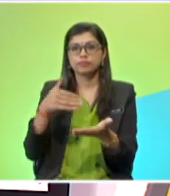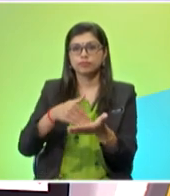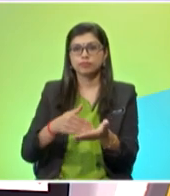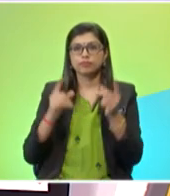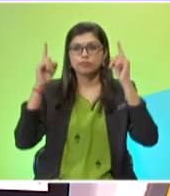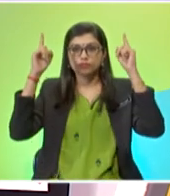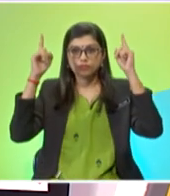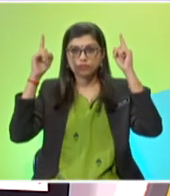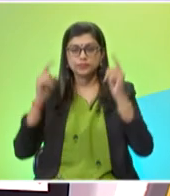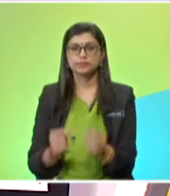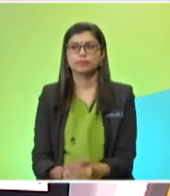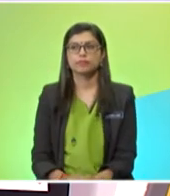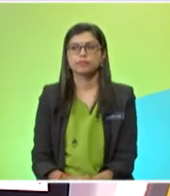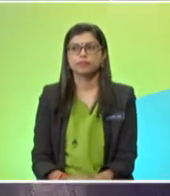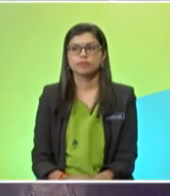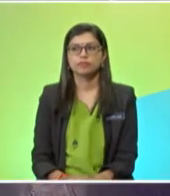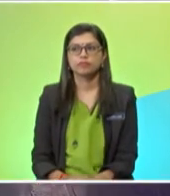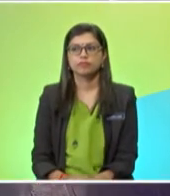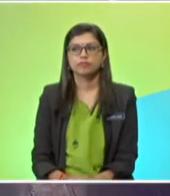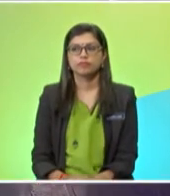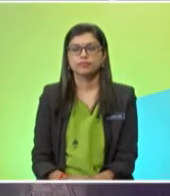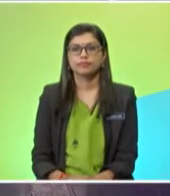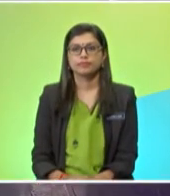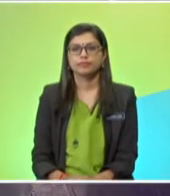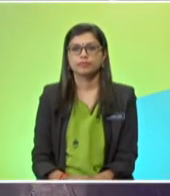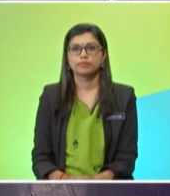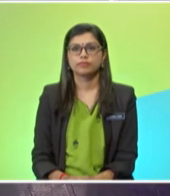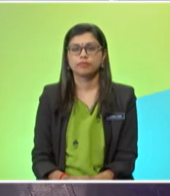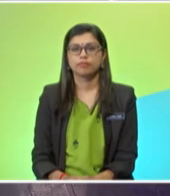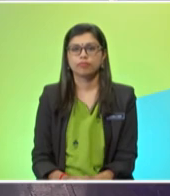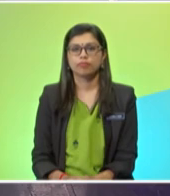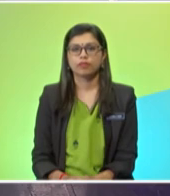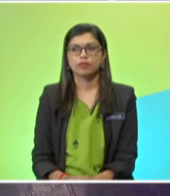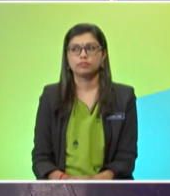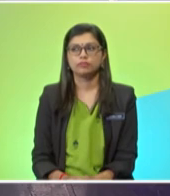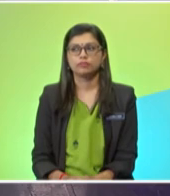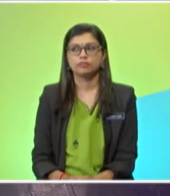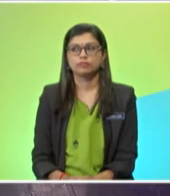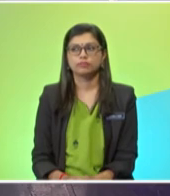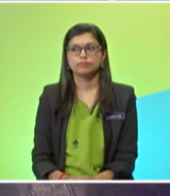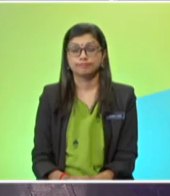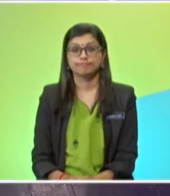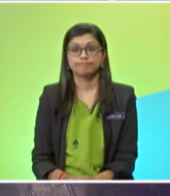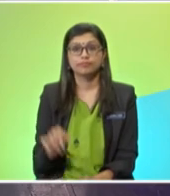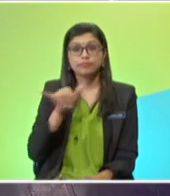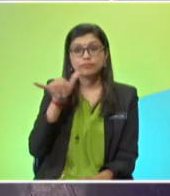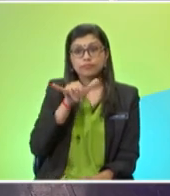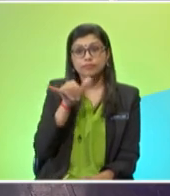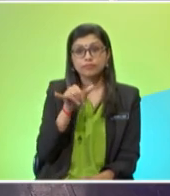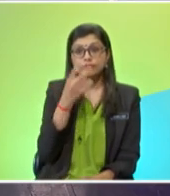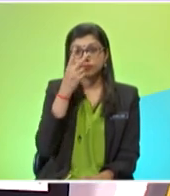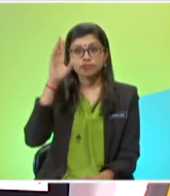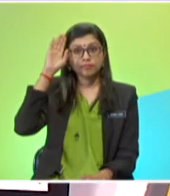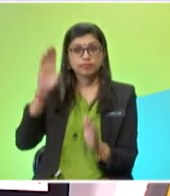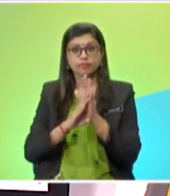So there's another triangle that I'm forming here. Yes. Okay, and so it will become like this. Okay, it will become like